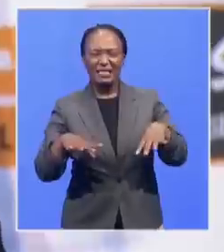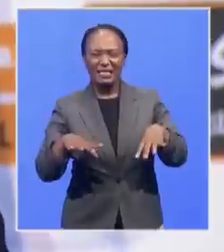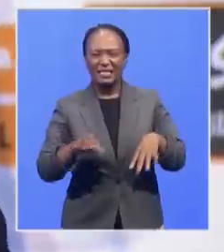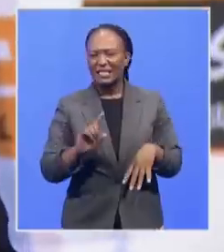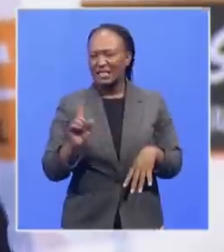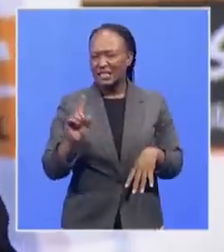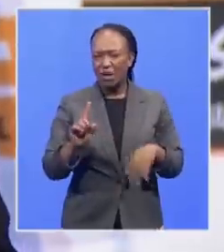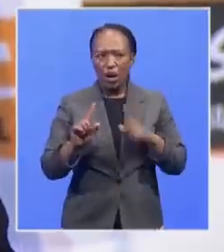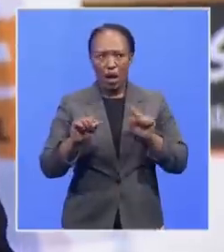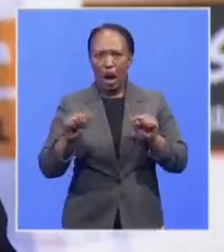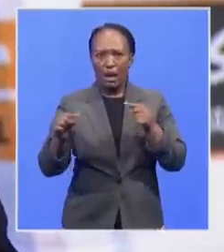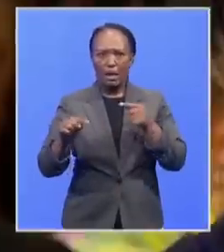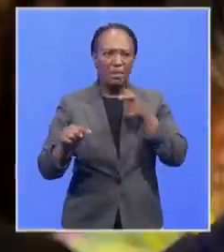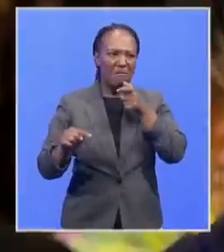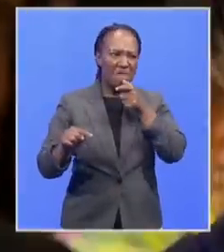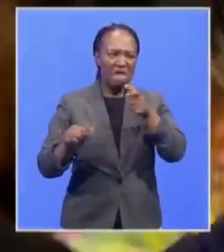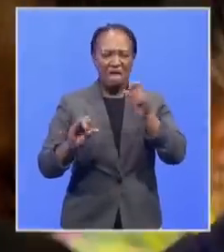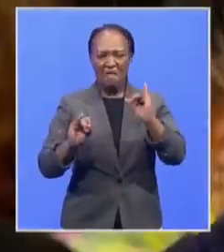other.